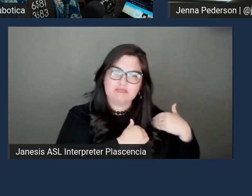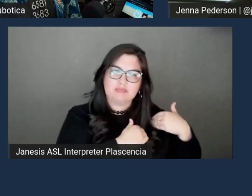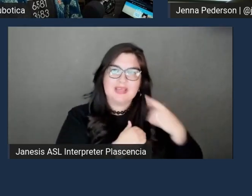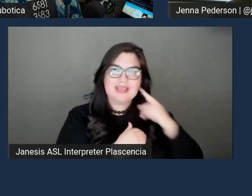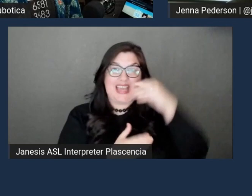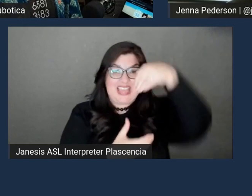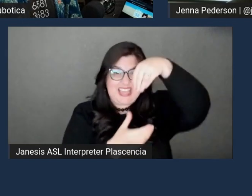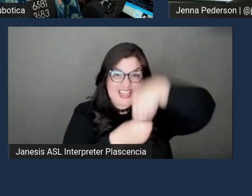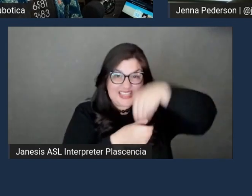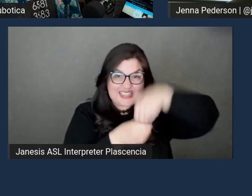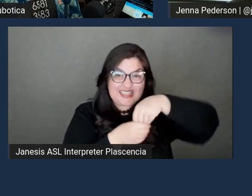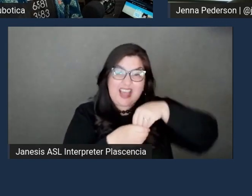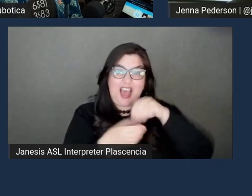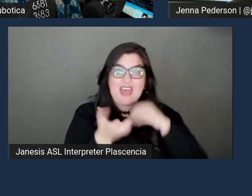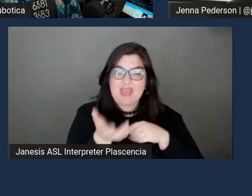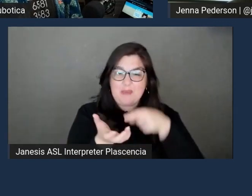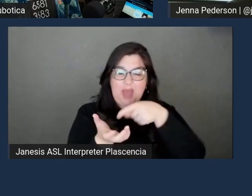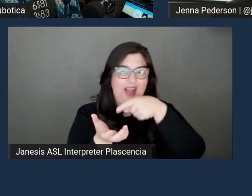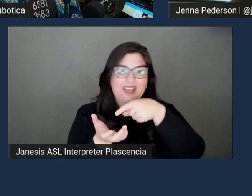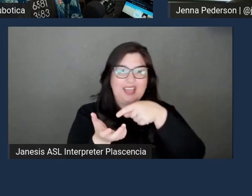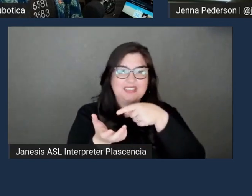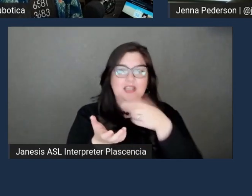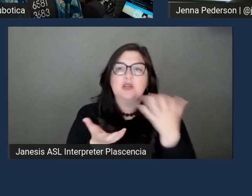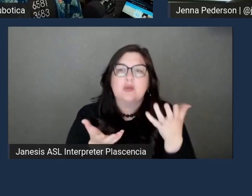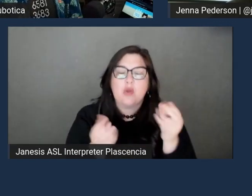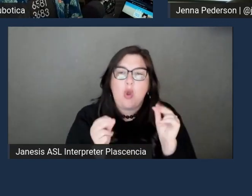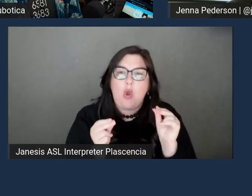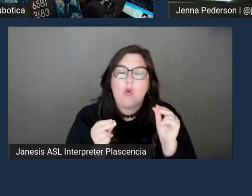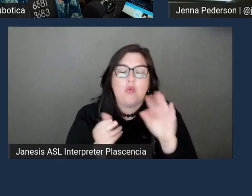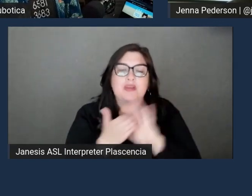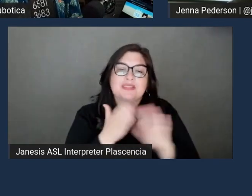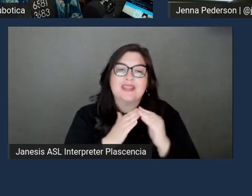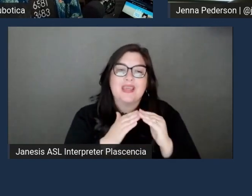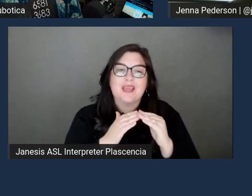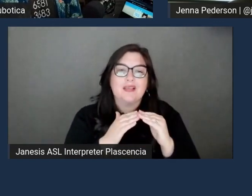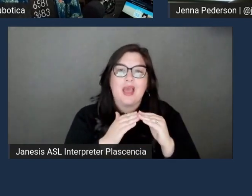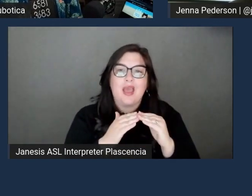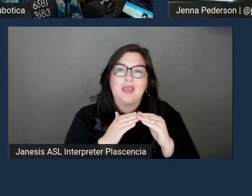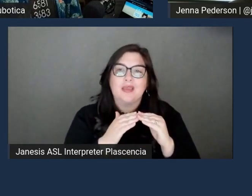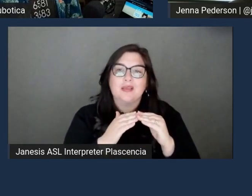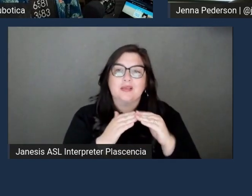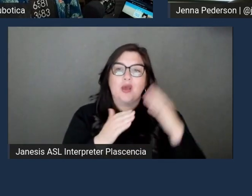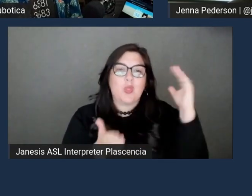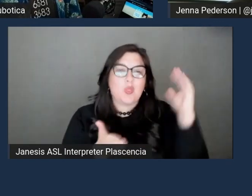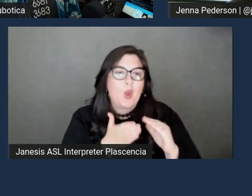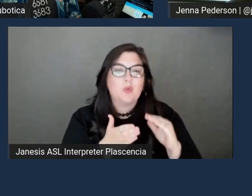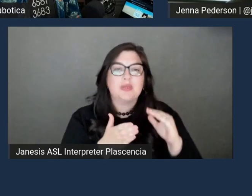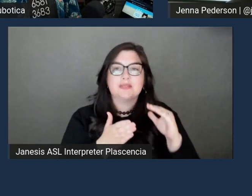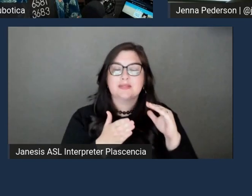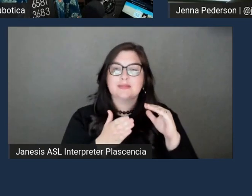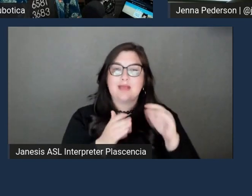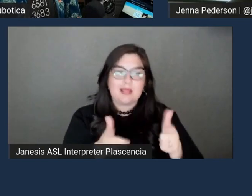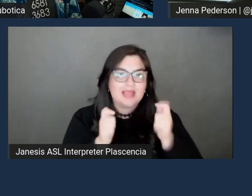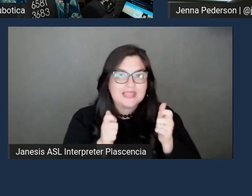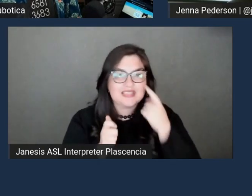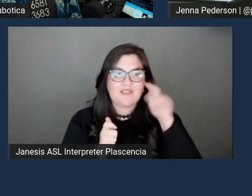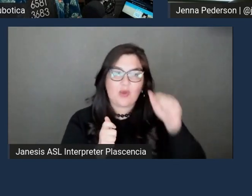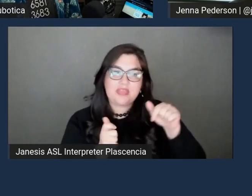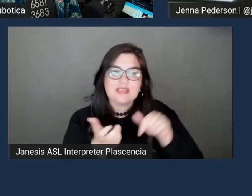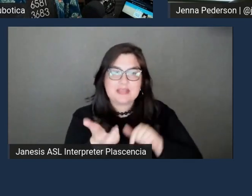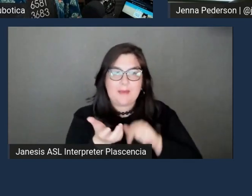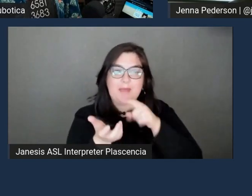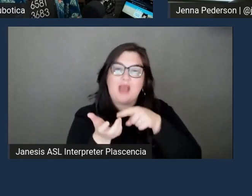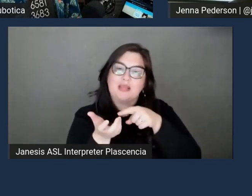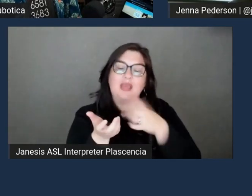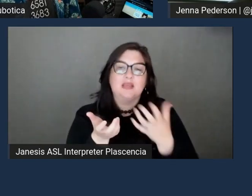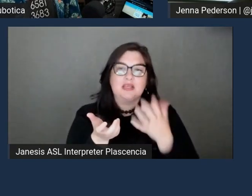but to find the lowest latency copy of that data. And what we do with cross-region replication is that's what is